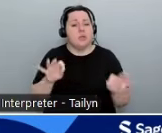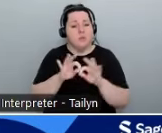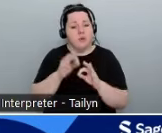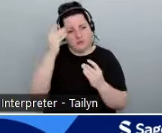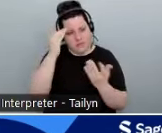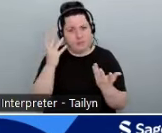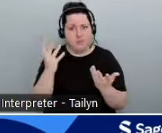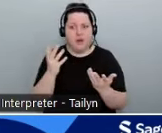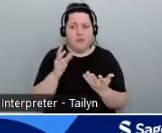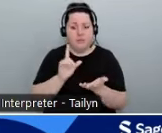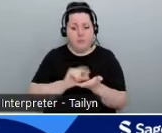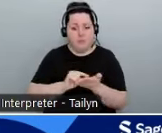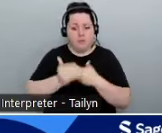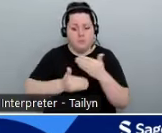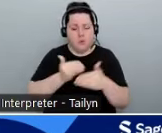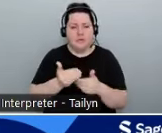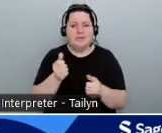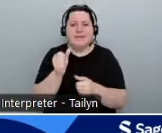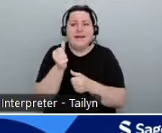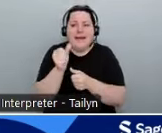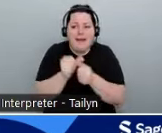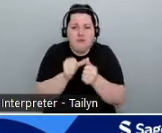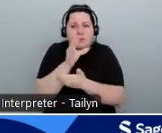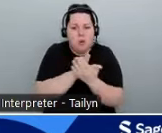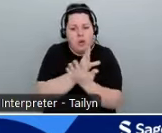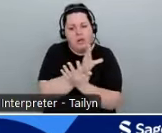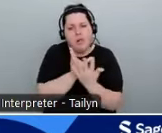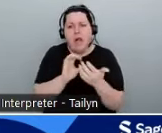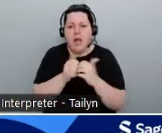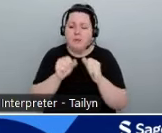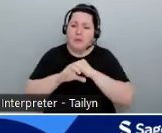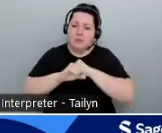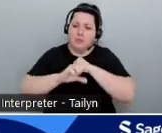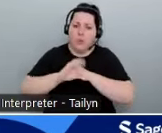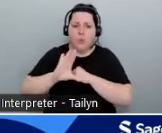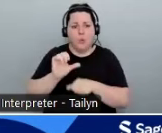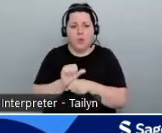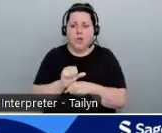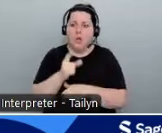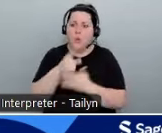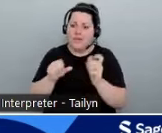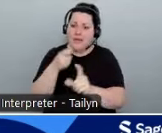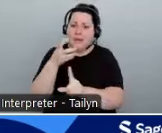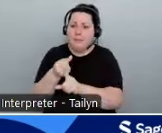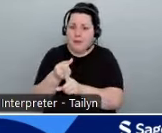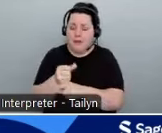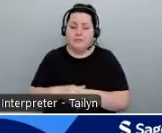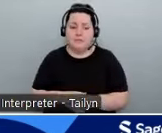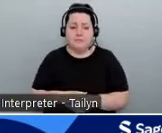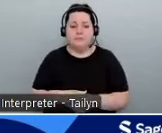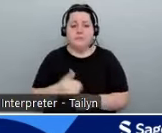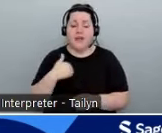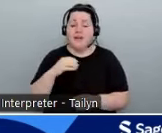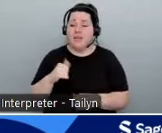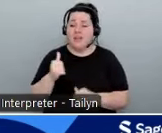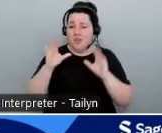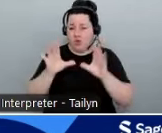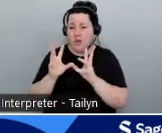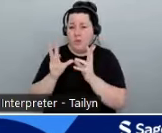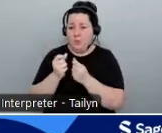publishing process and how you can promote your work and what will make the most impact. We have another great webinar on this. If